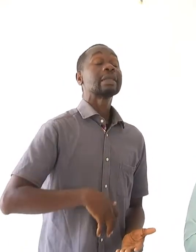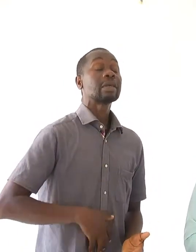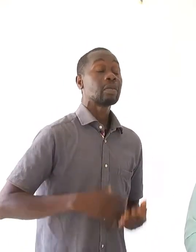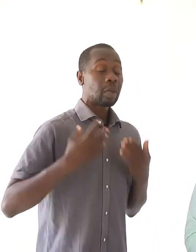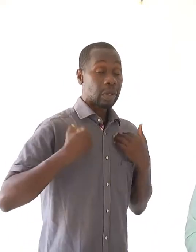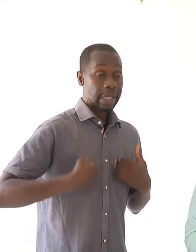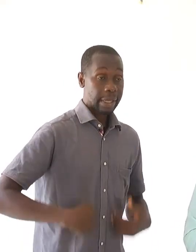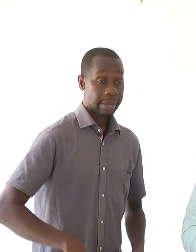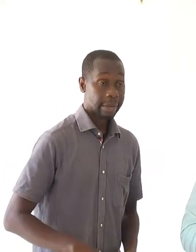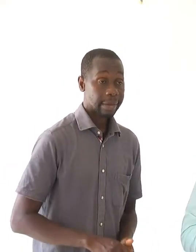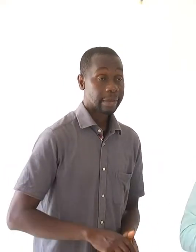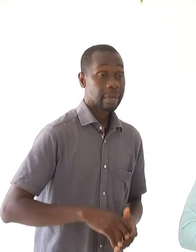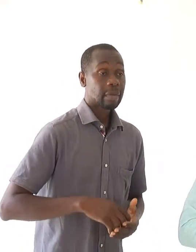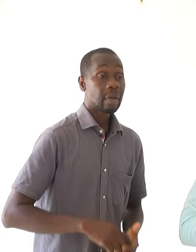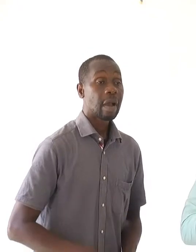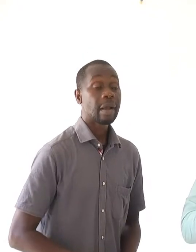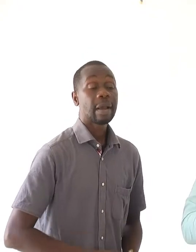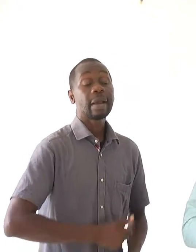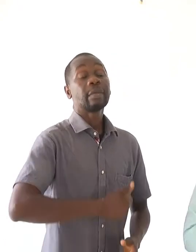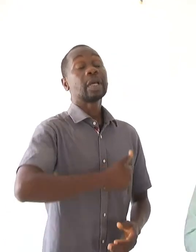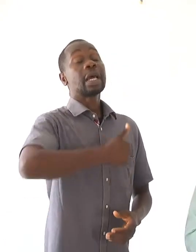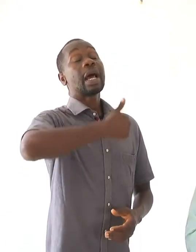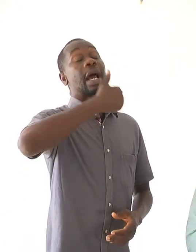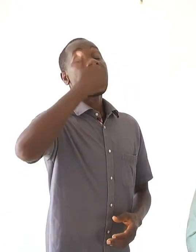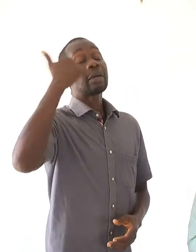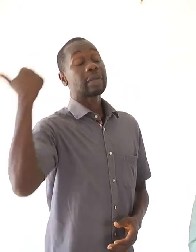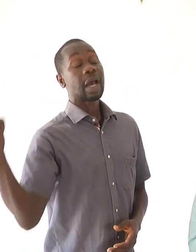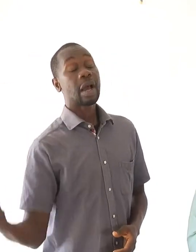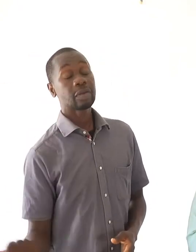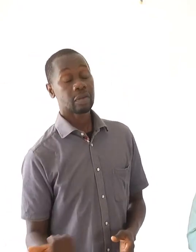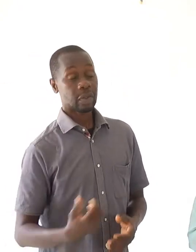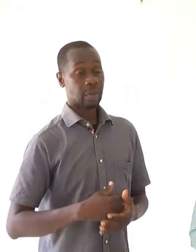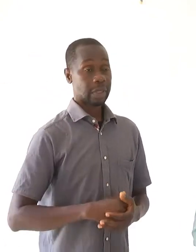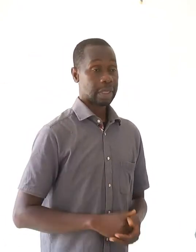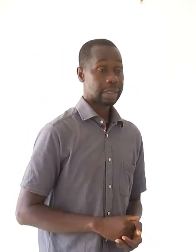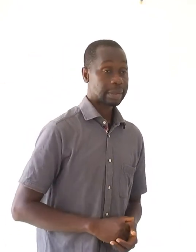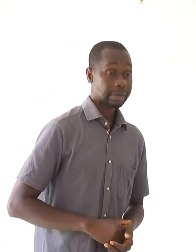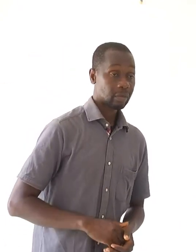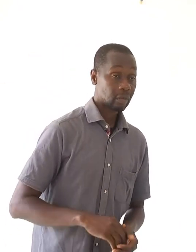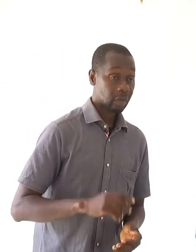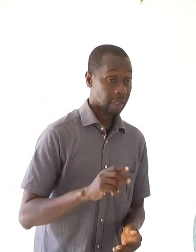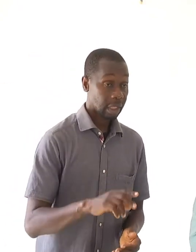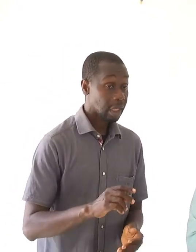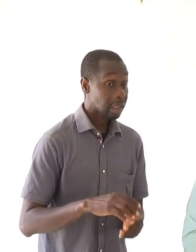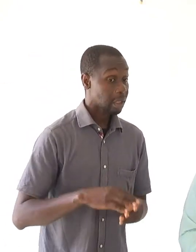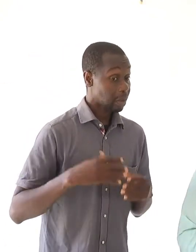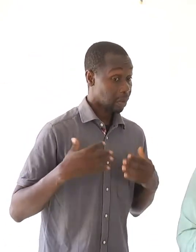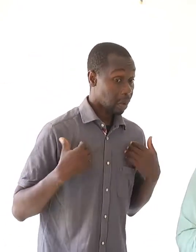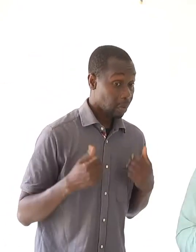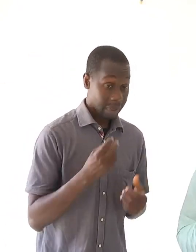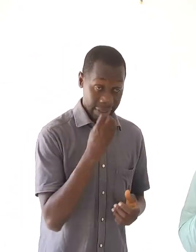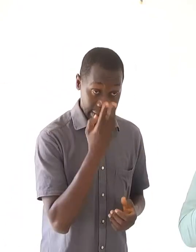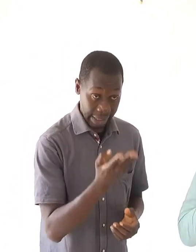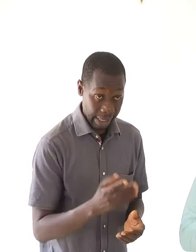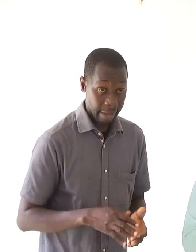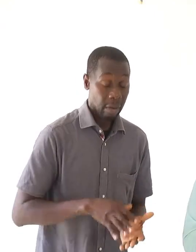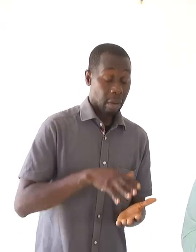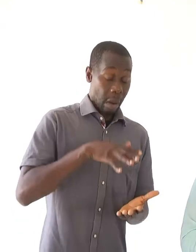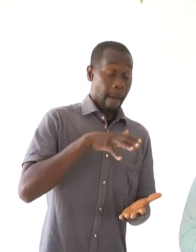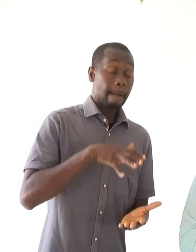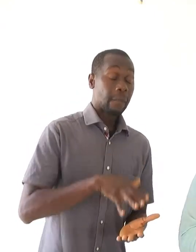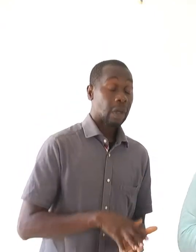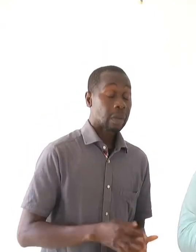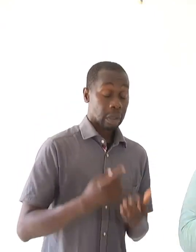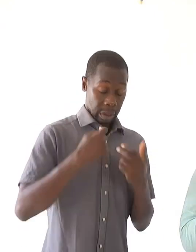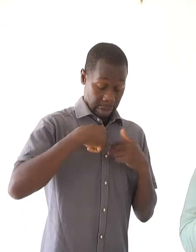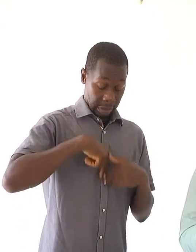body and pumping the exhaust air out of the body. It is common to say pumping oxygen into the body